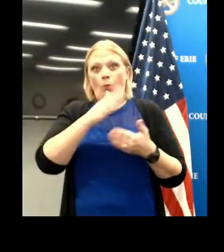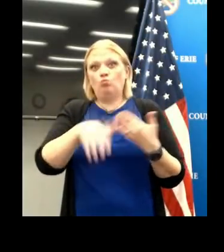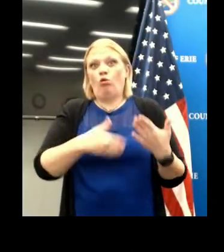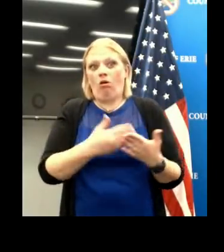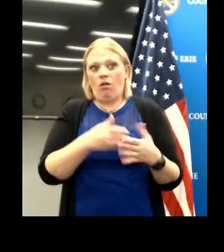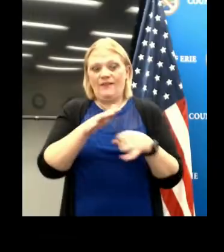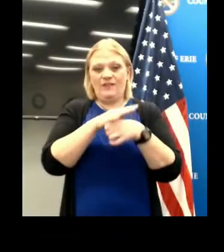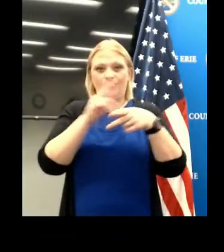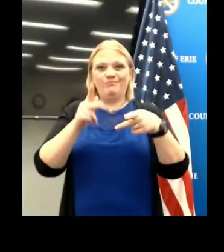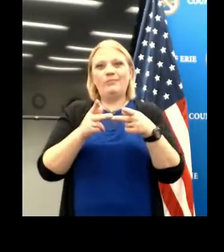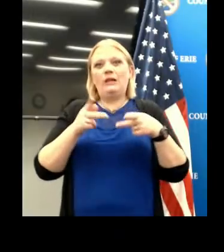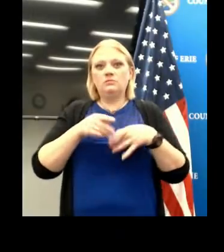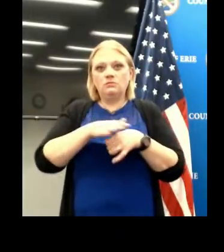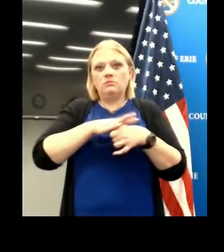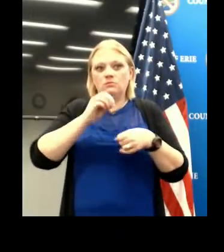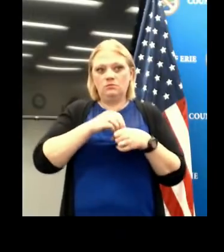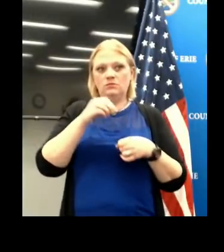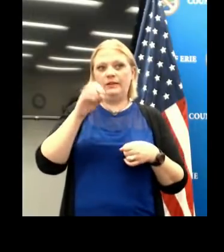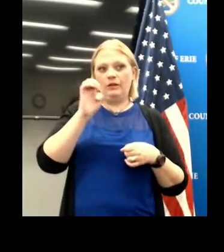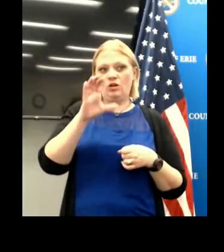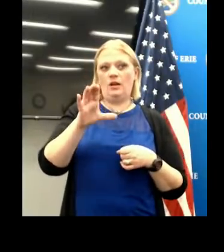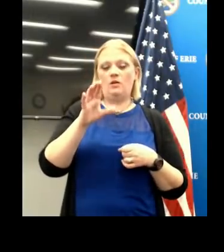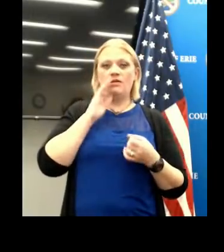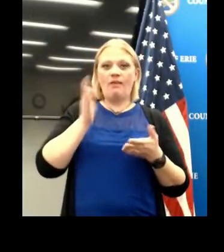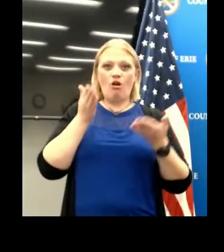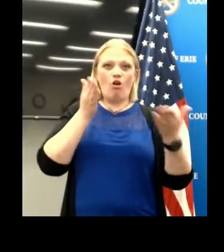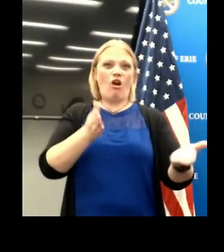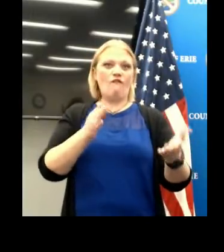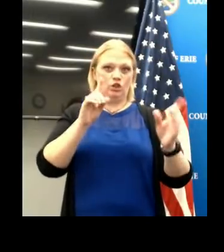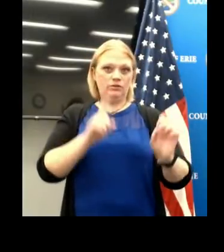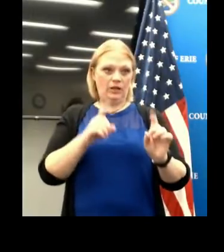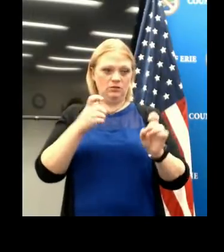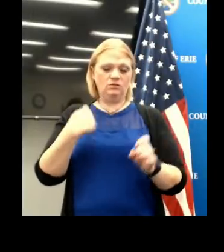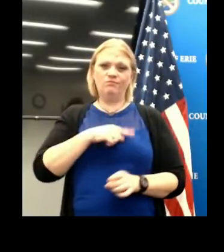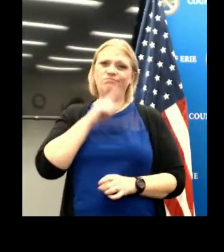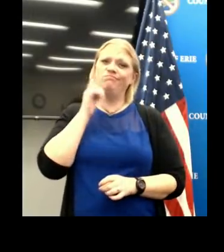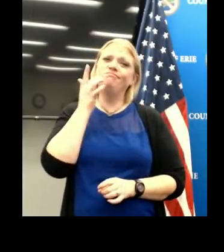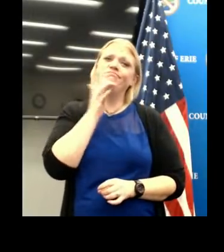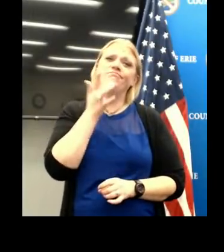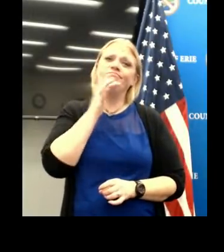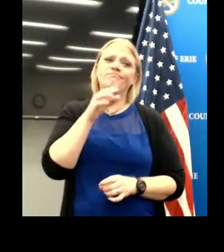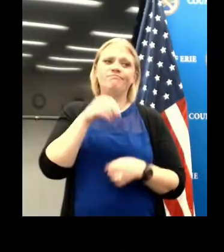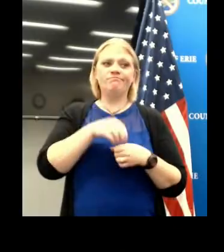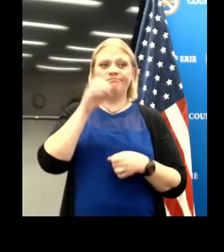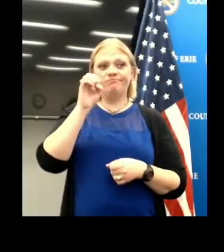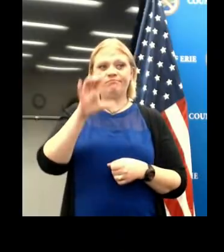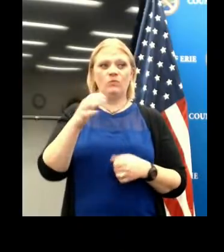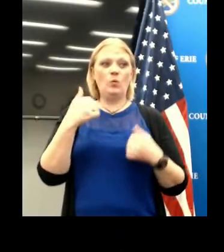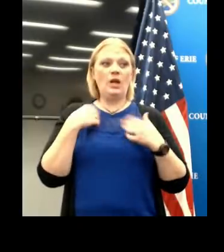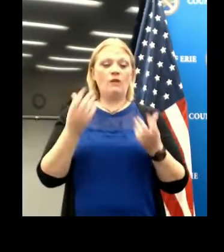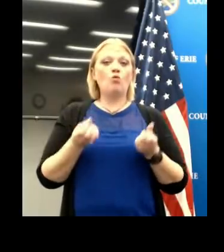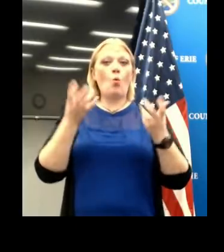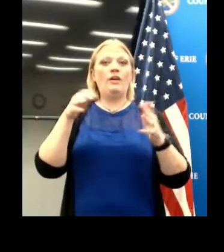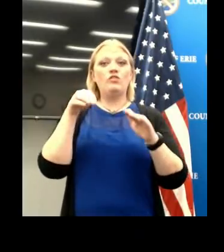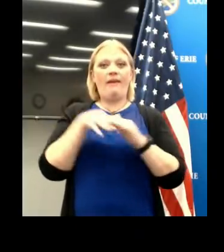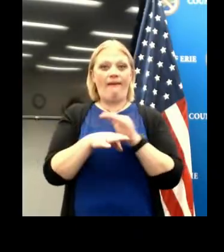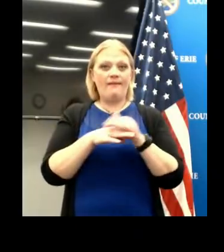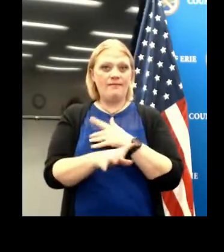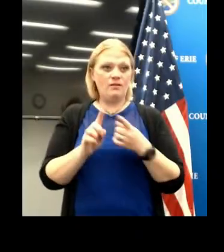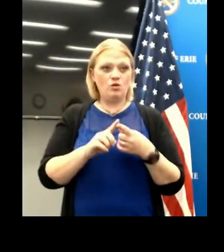County that are offering COVID-19 testing. You know, we are so fortunate in Erie County that we have so much access